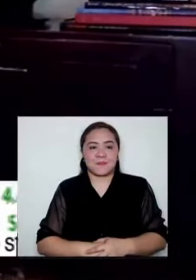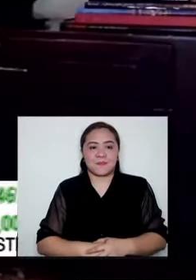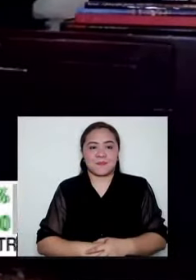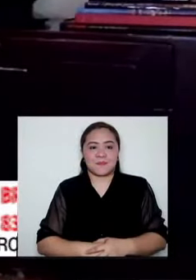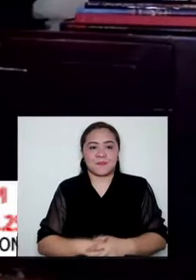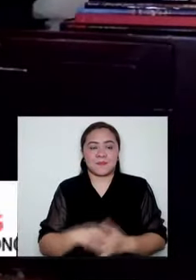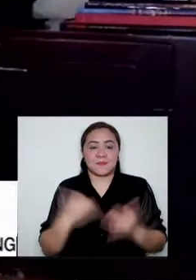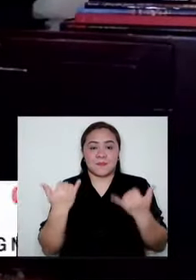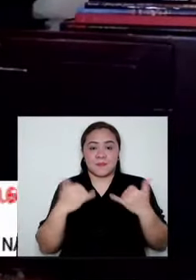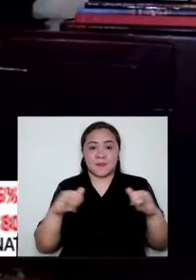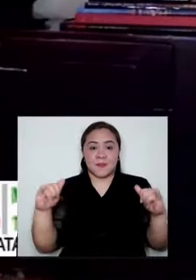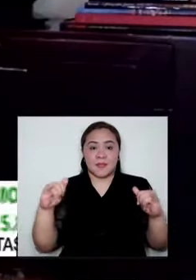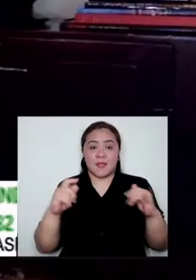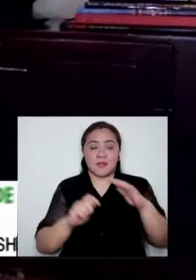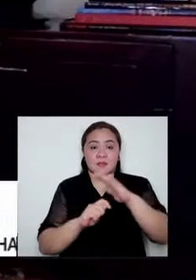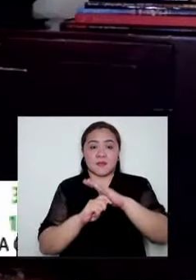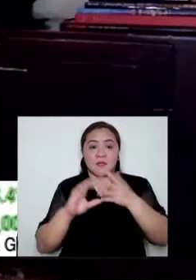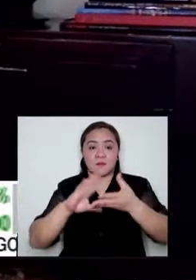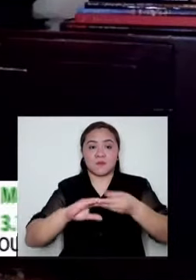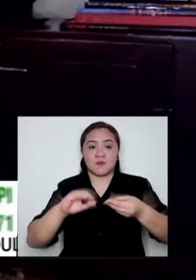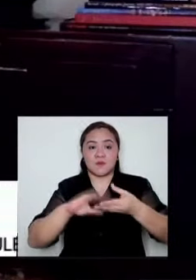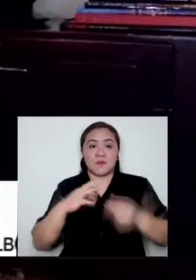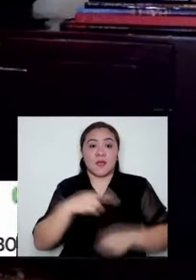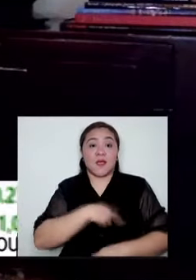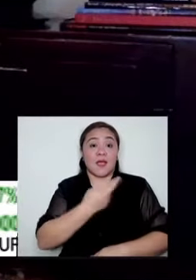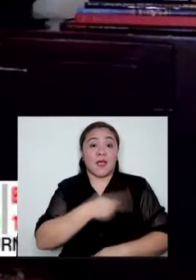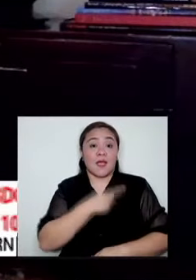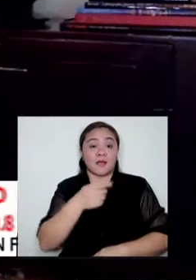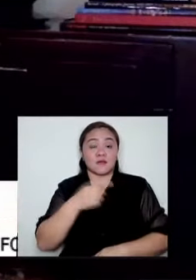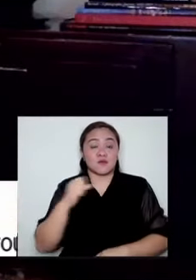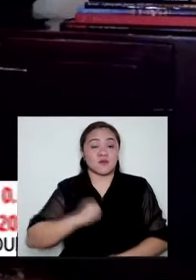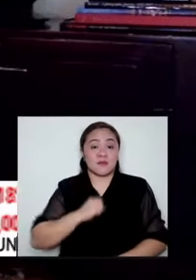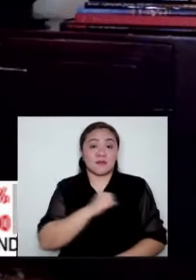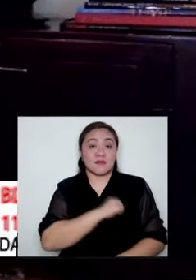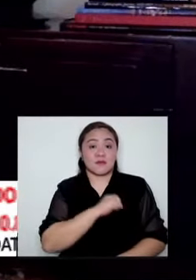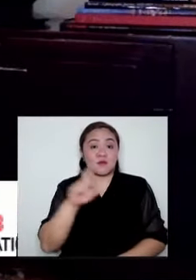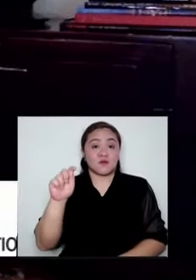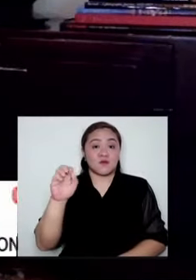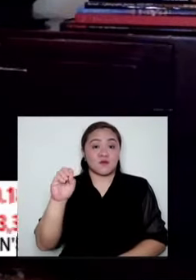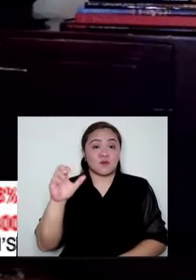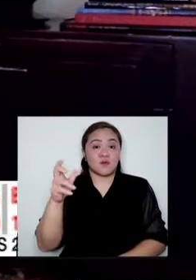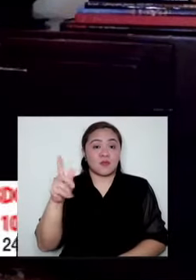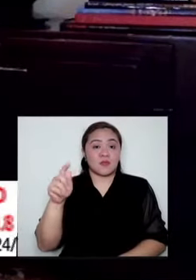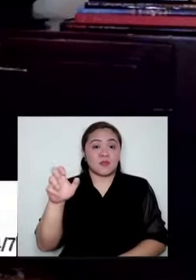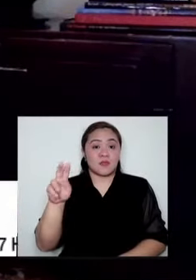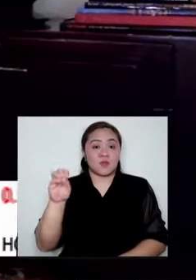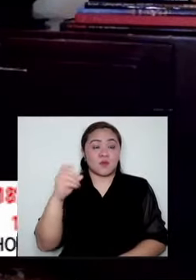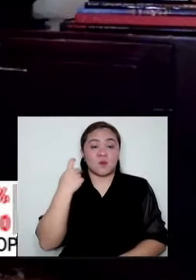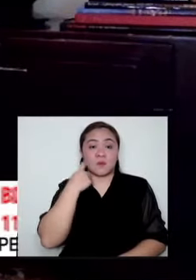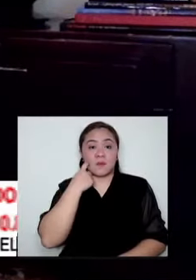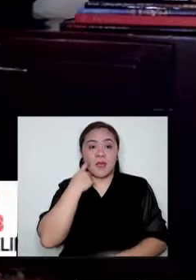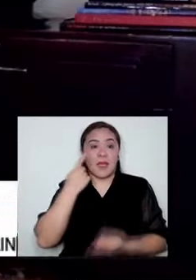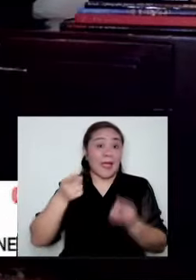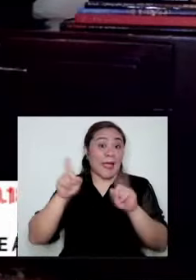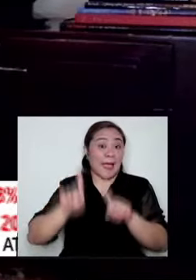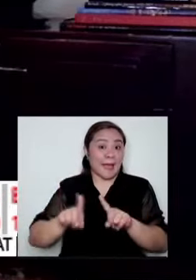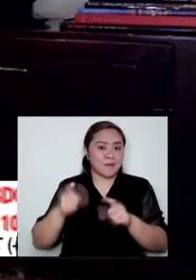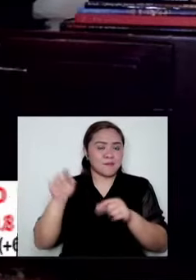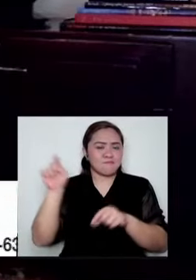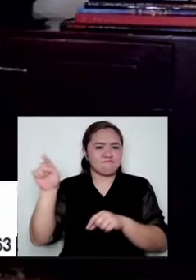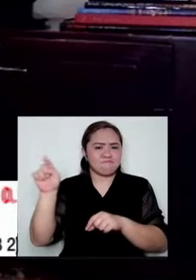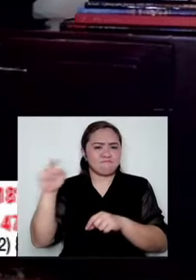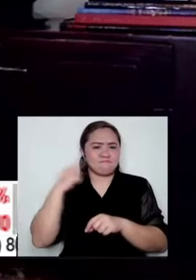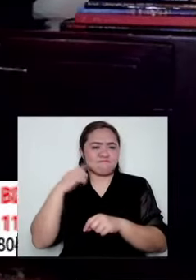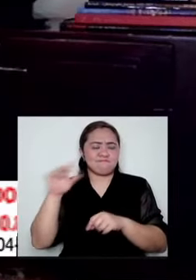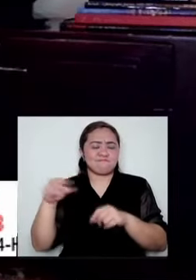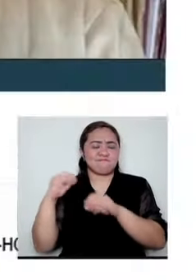Still on our top story today, we're going to get the reaction now of Senator Francis Tolentino on the recent chaotic scenes at vaccination lines